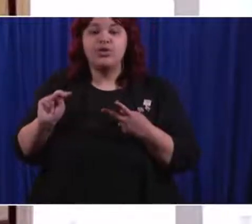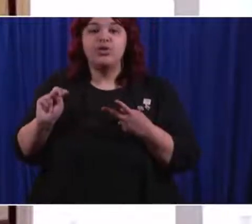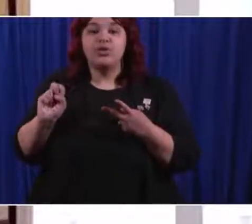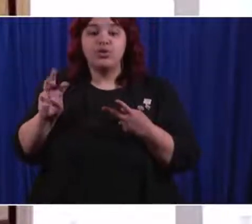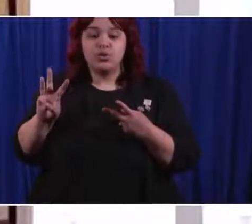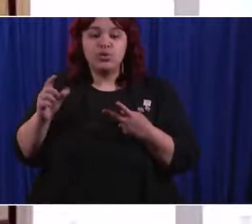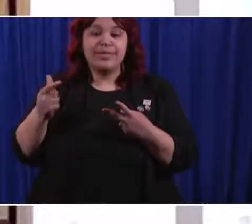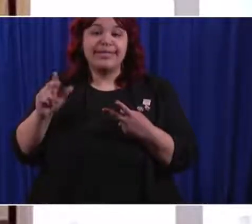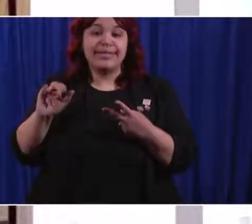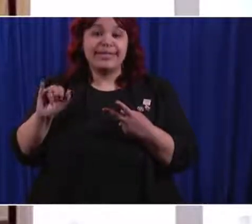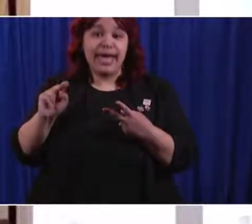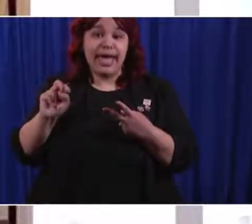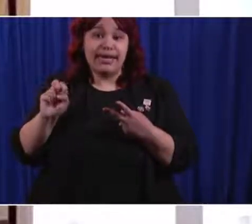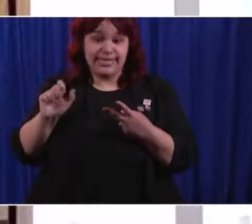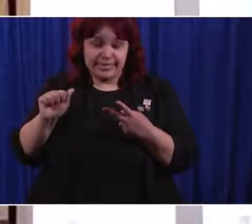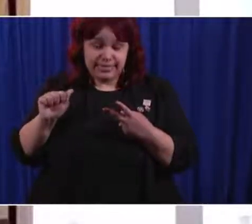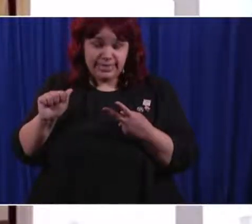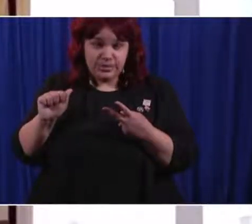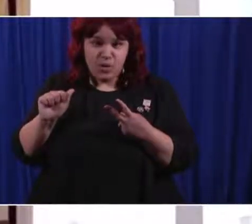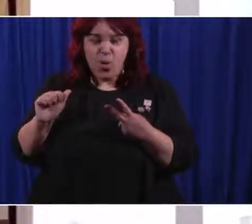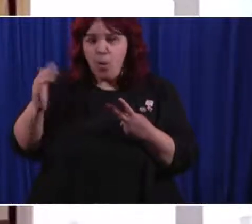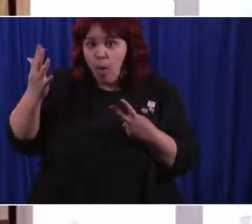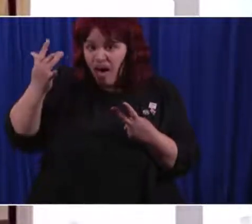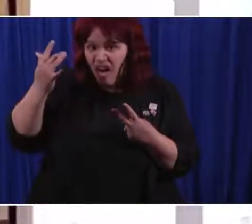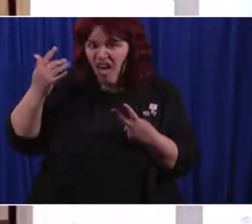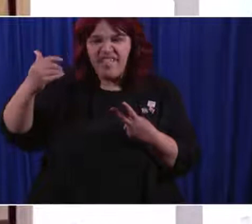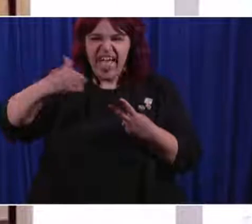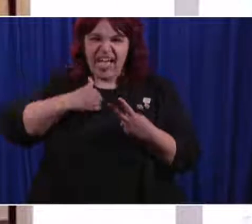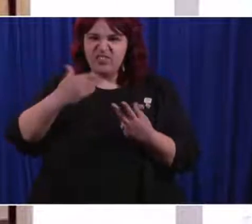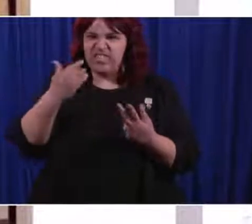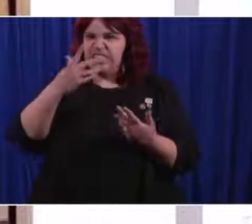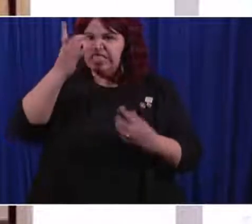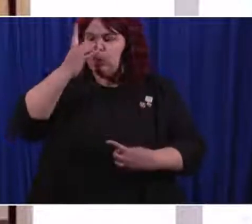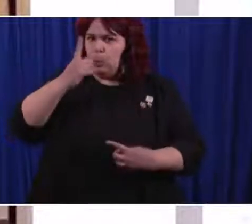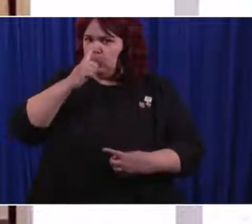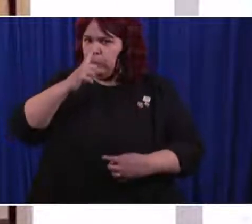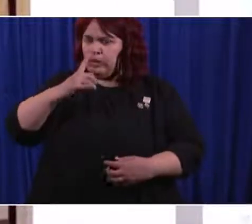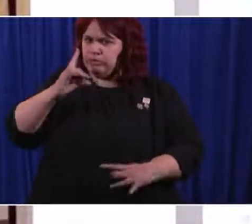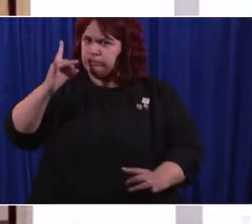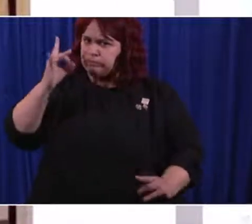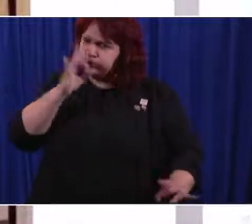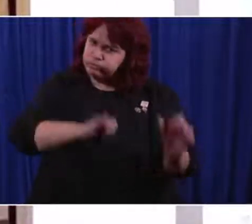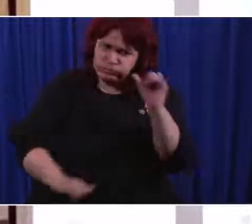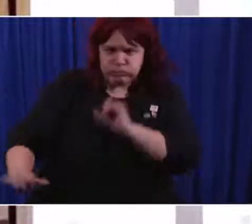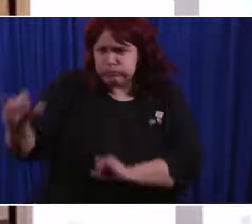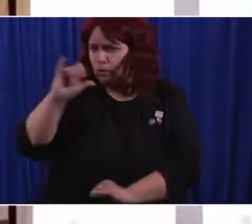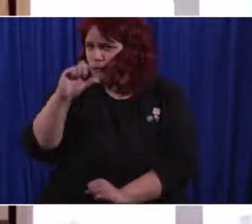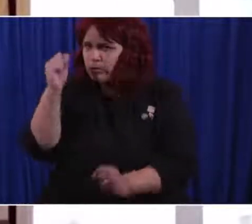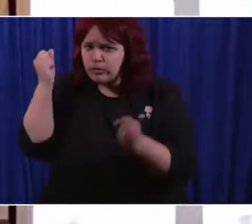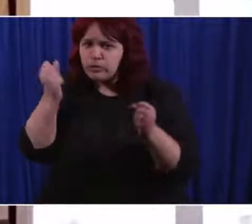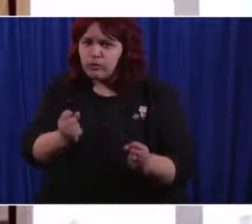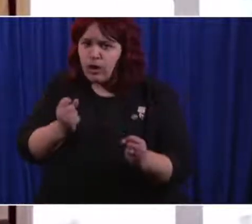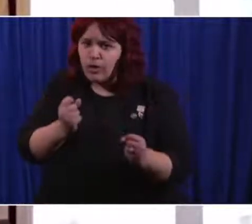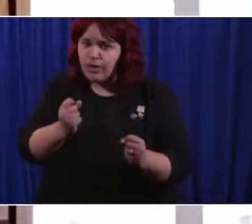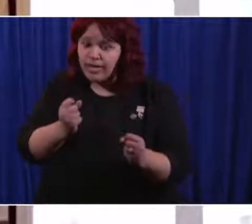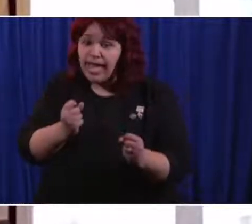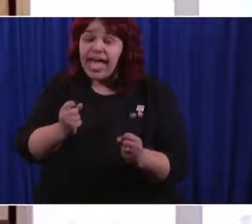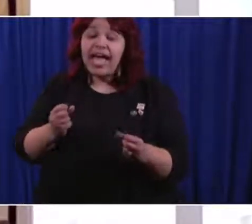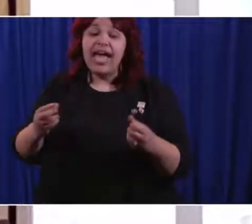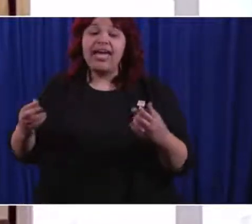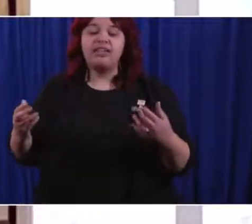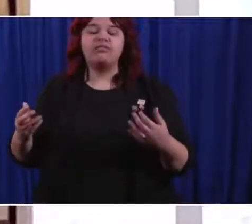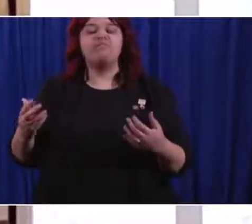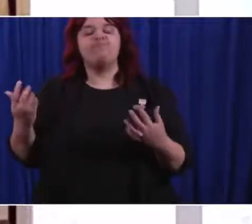countries. And also working in our favor is the fact that travel volume from both countries is